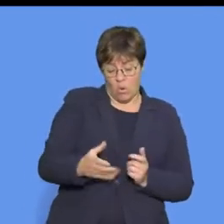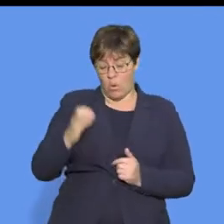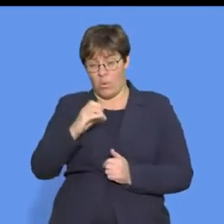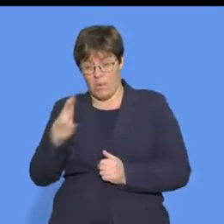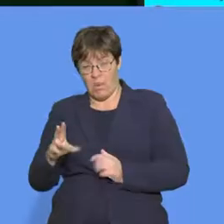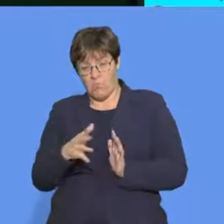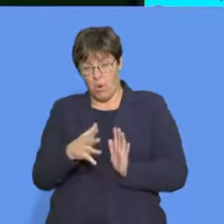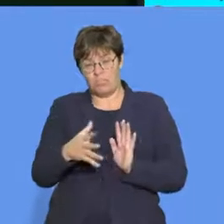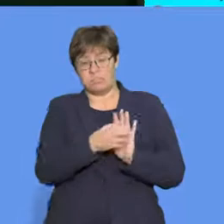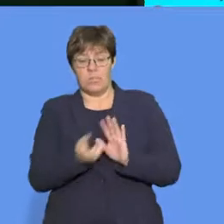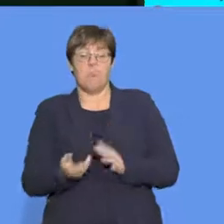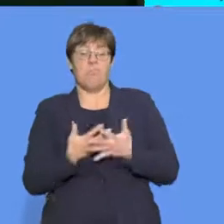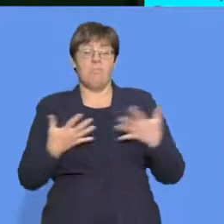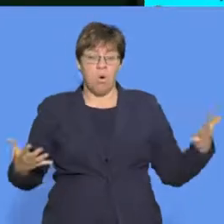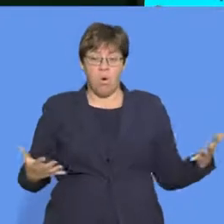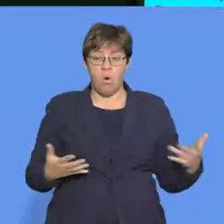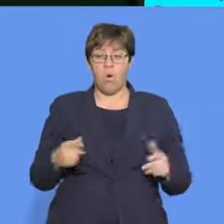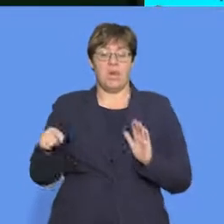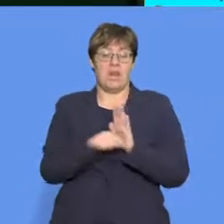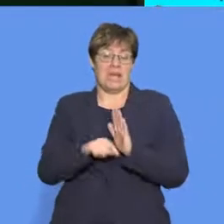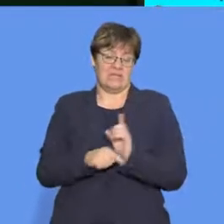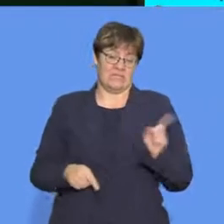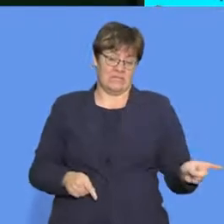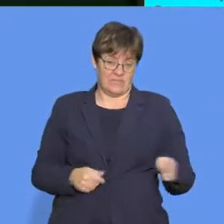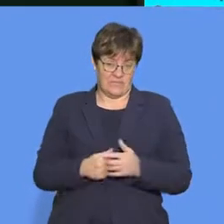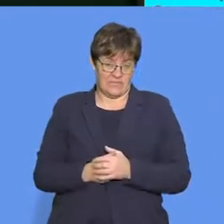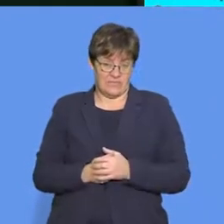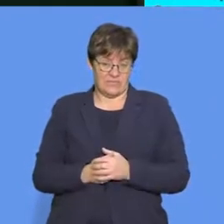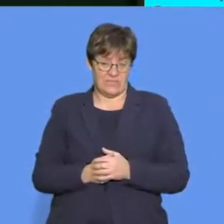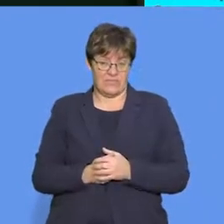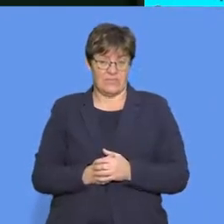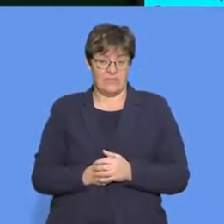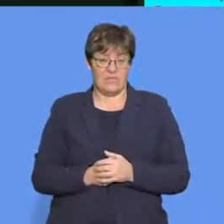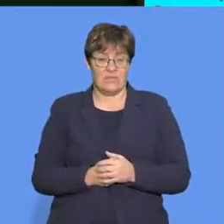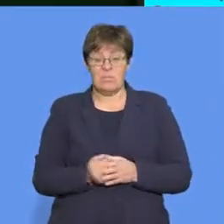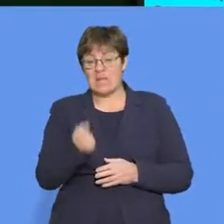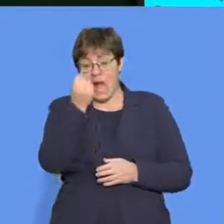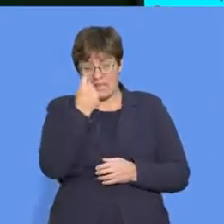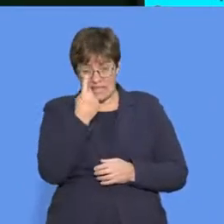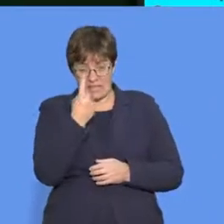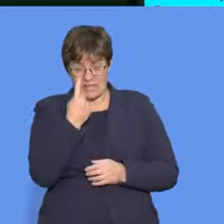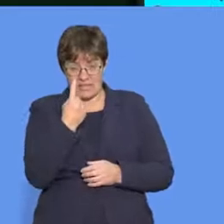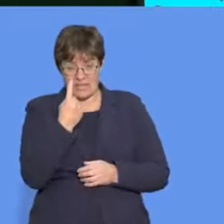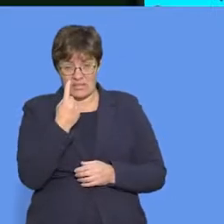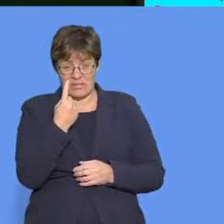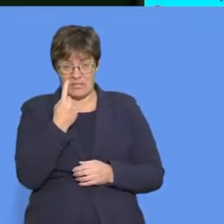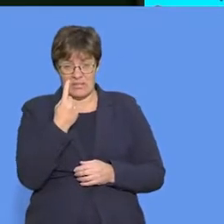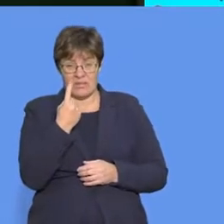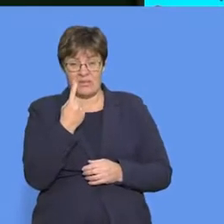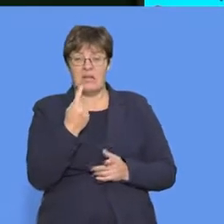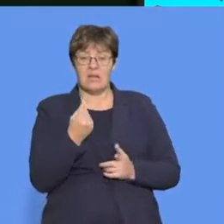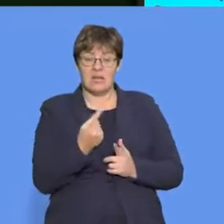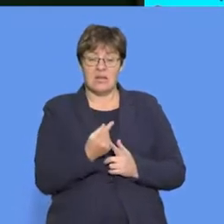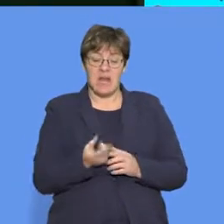these are going to be attracted more to the negative terminal? Well, we've got to understand if they're going